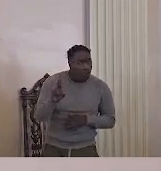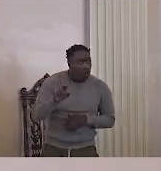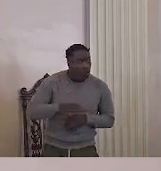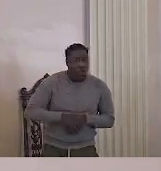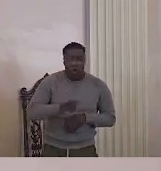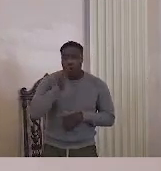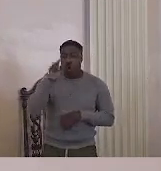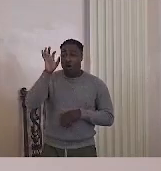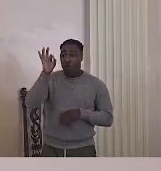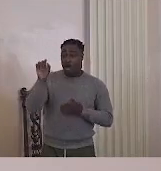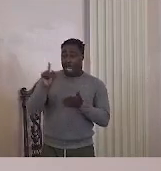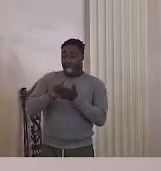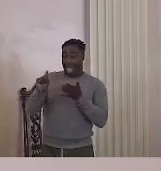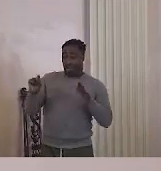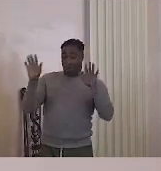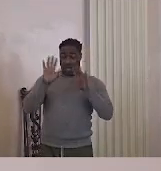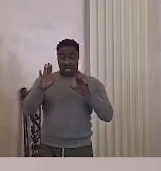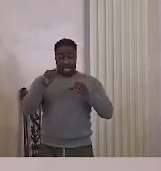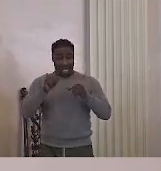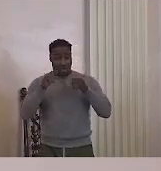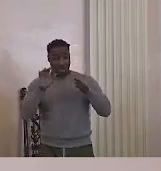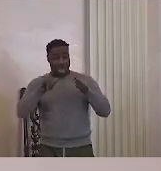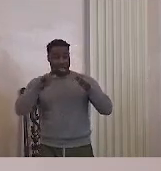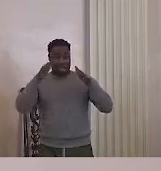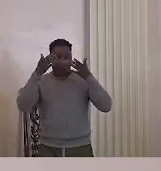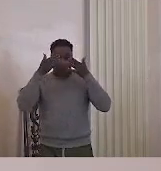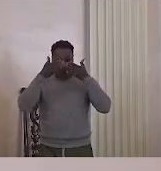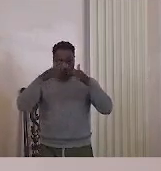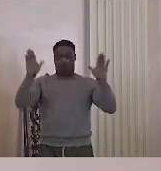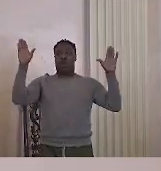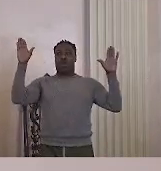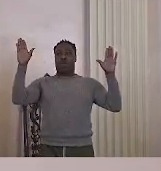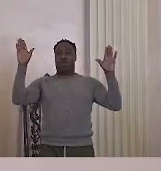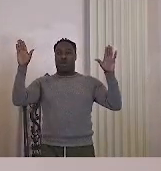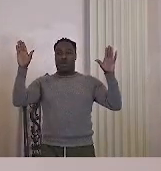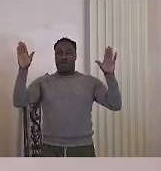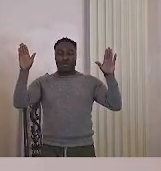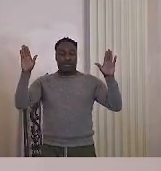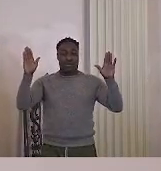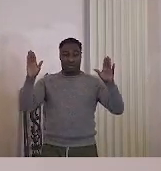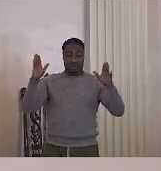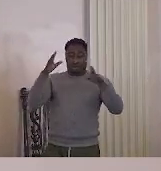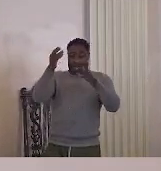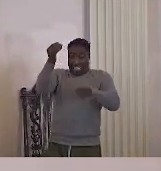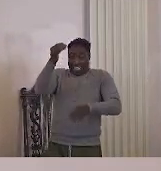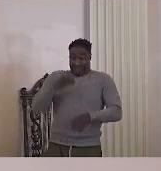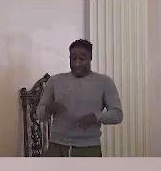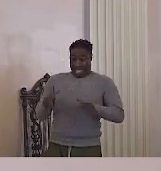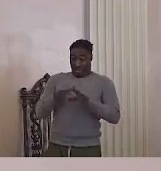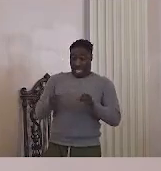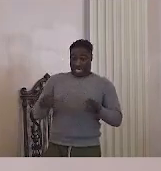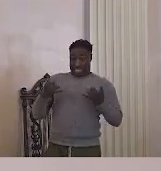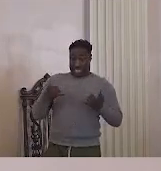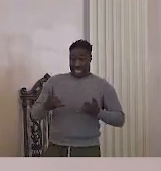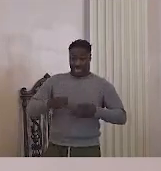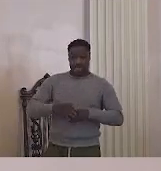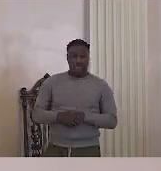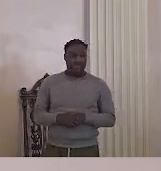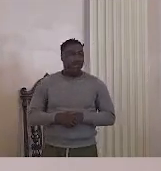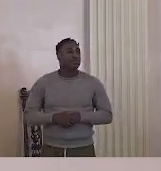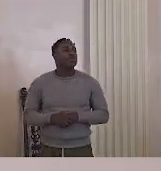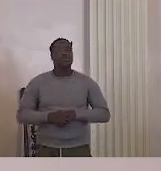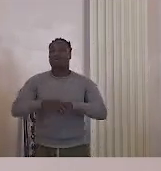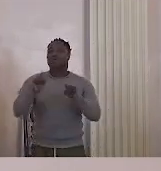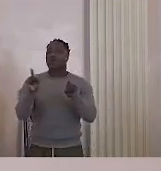preached last Sunday in a way that opened me up into the message that is mine today.